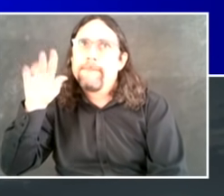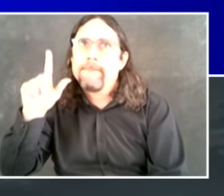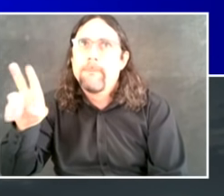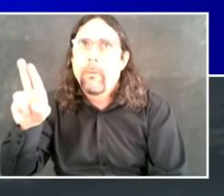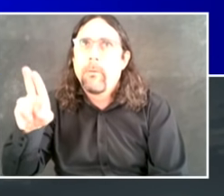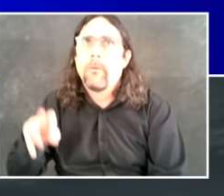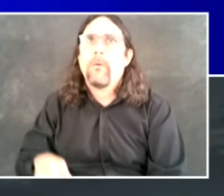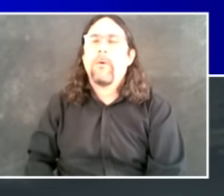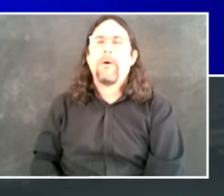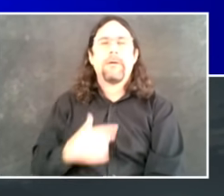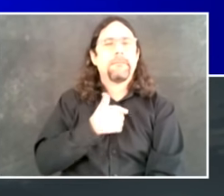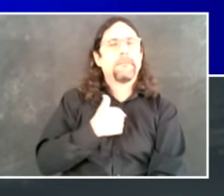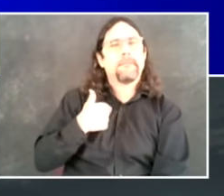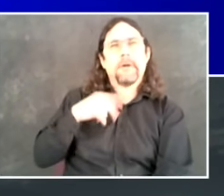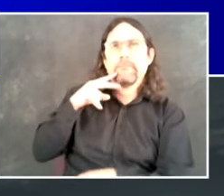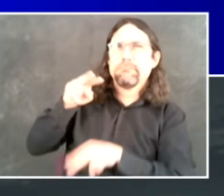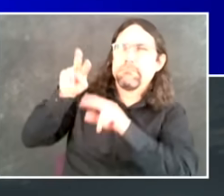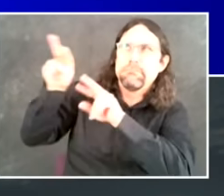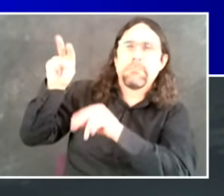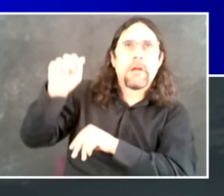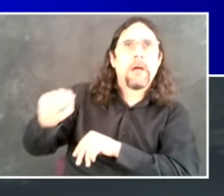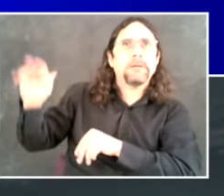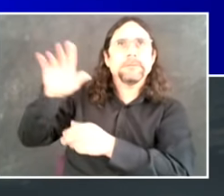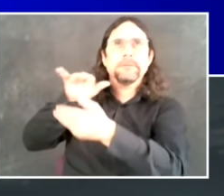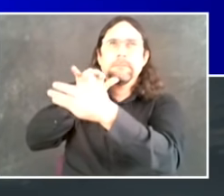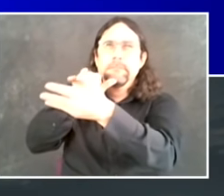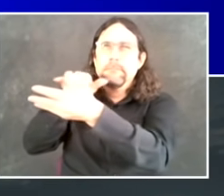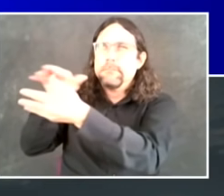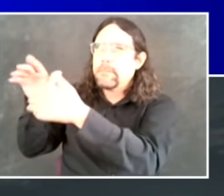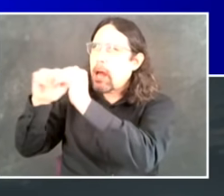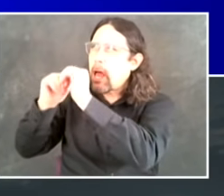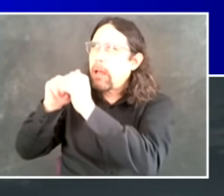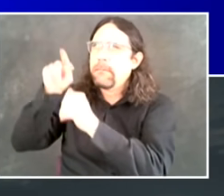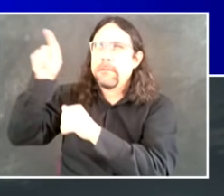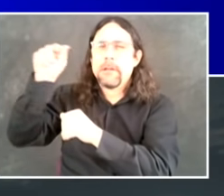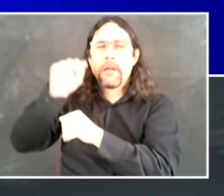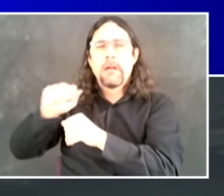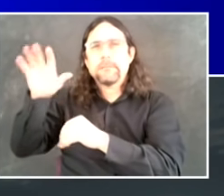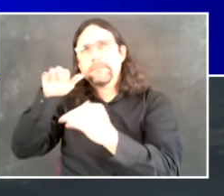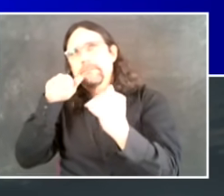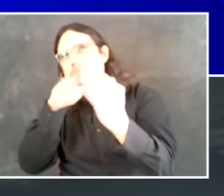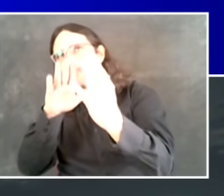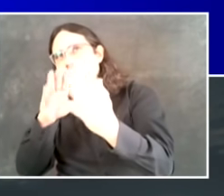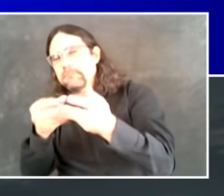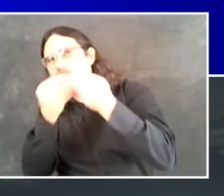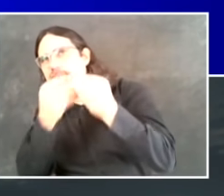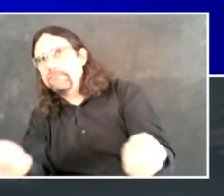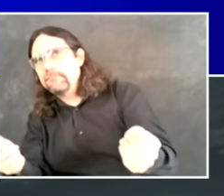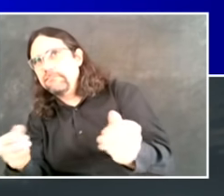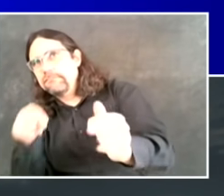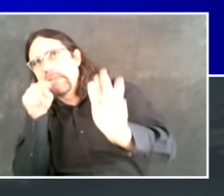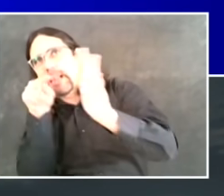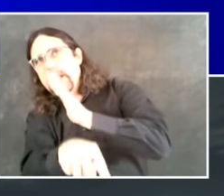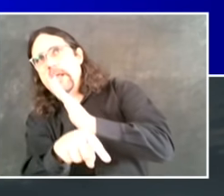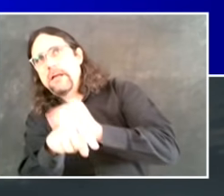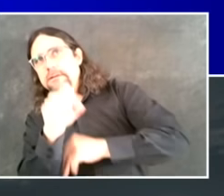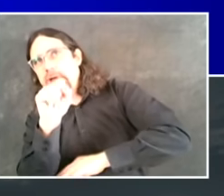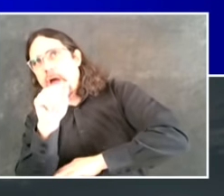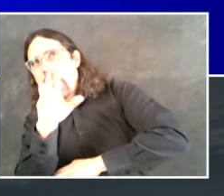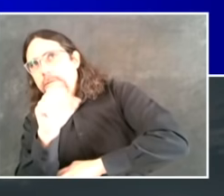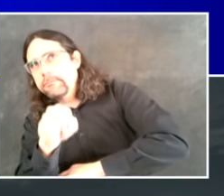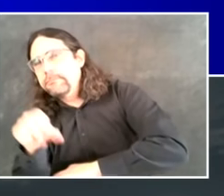well. So many parts of Asia have done